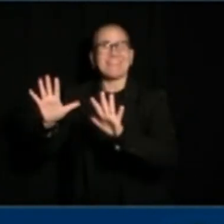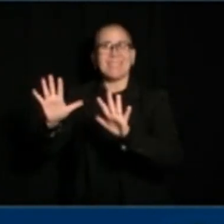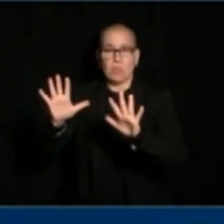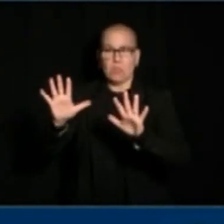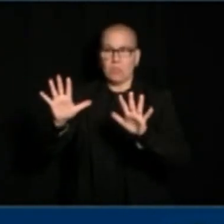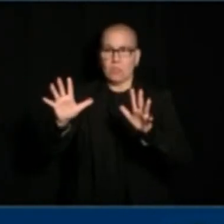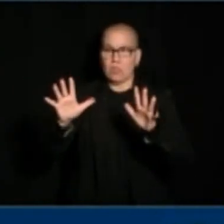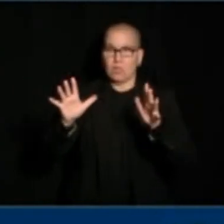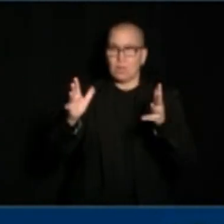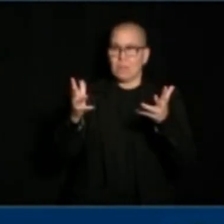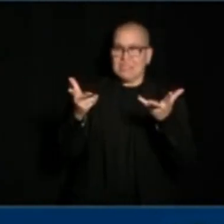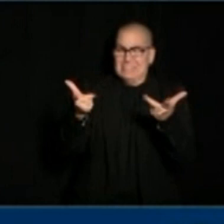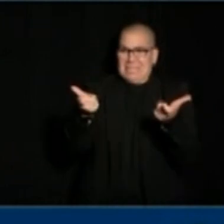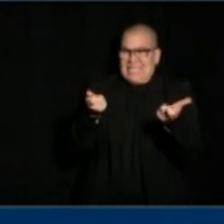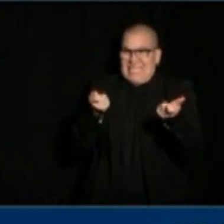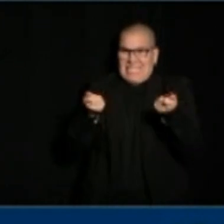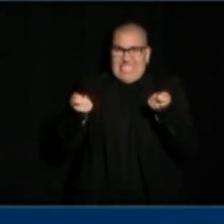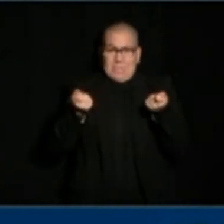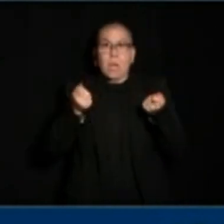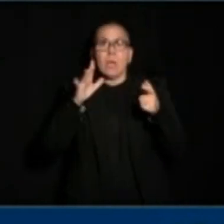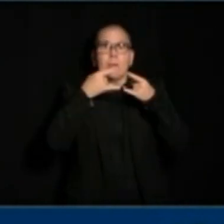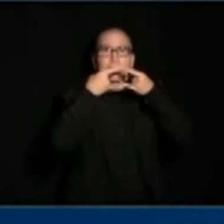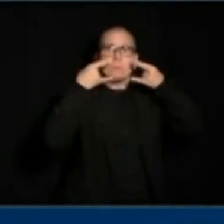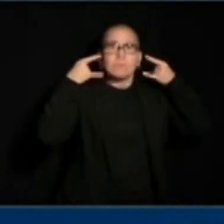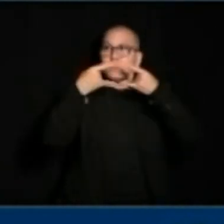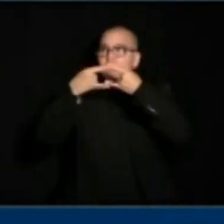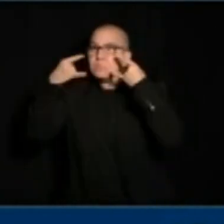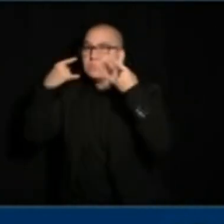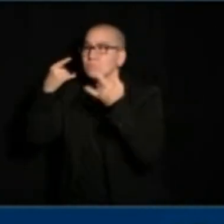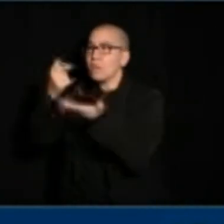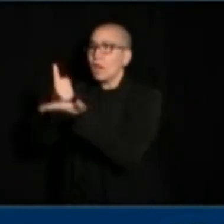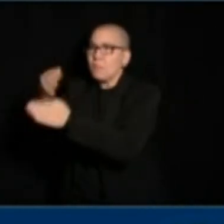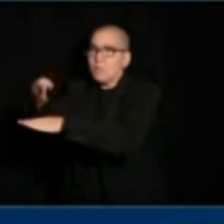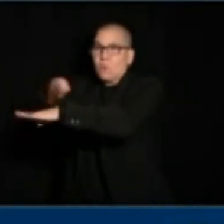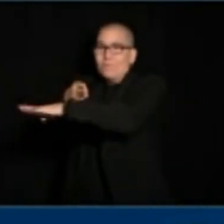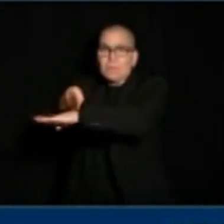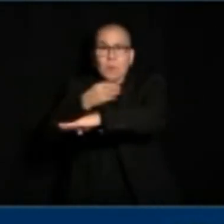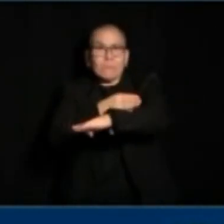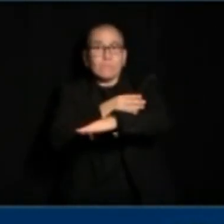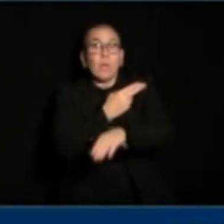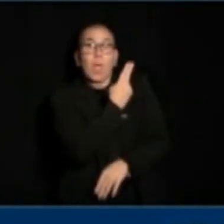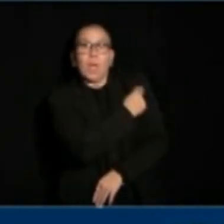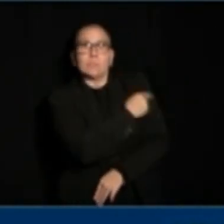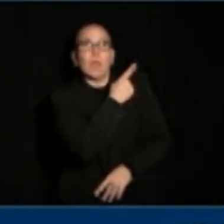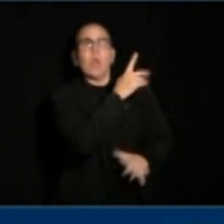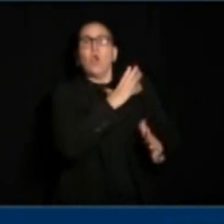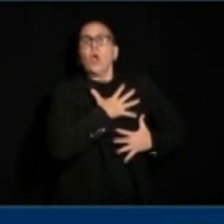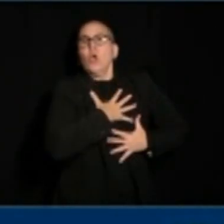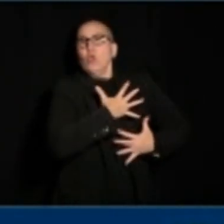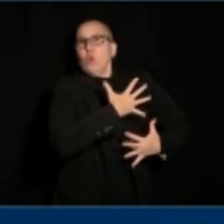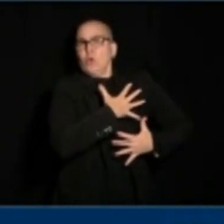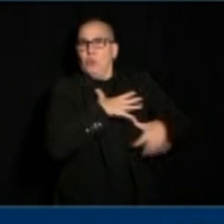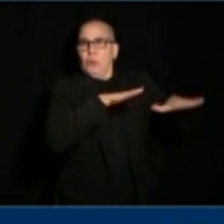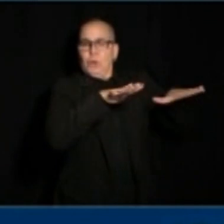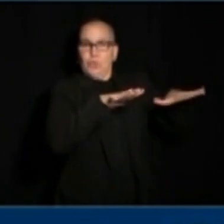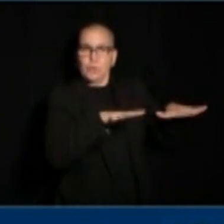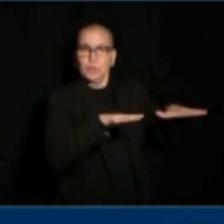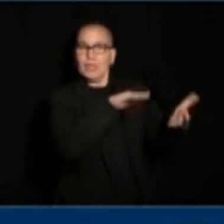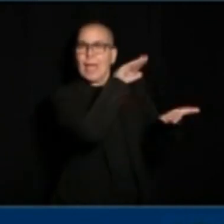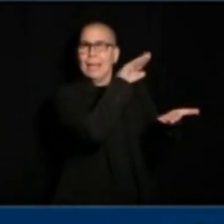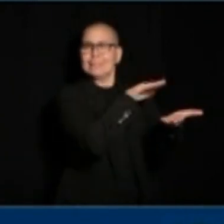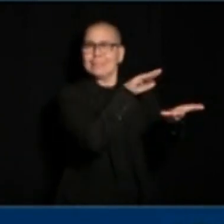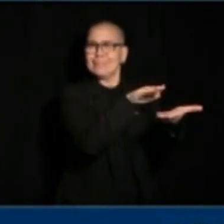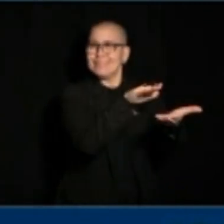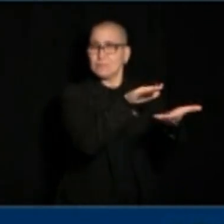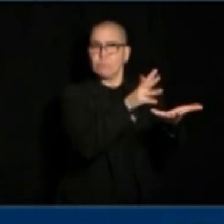of people who will be hospitalized and ultimately those who will lose their lives. So here's what's happening as it's surging